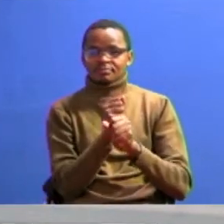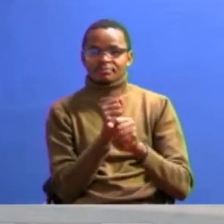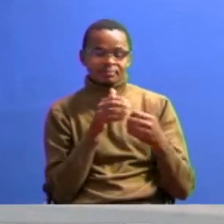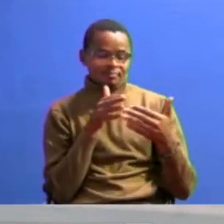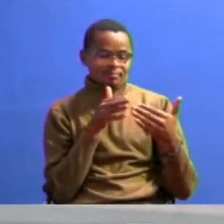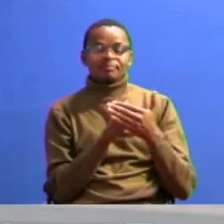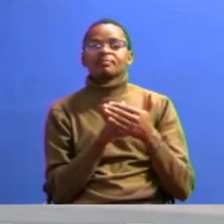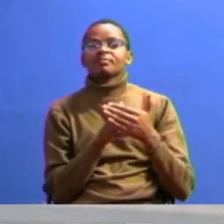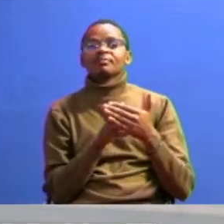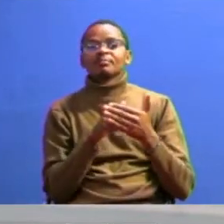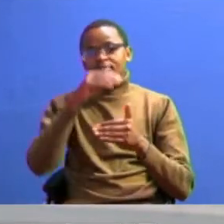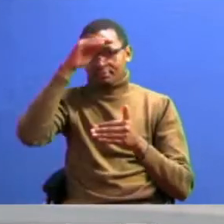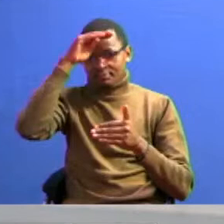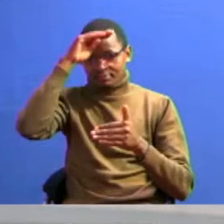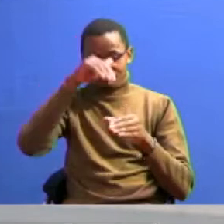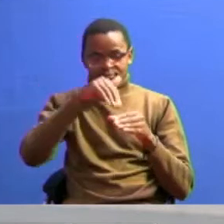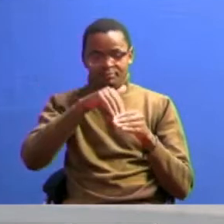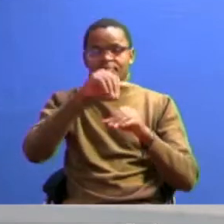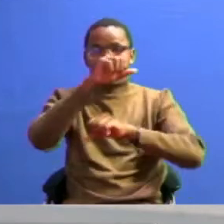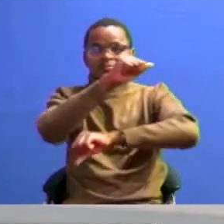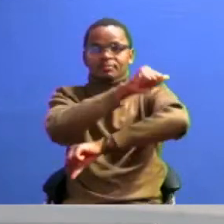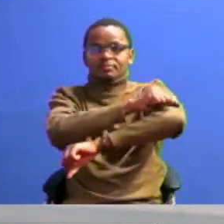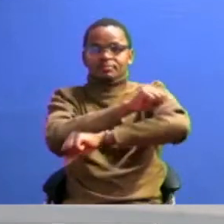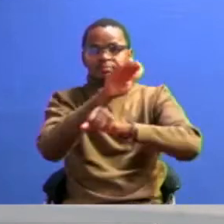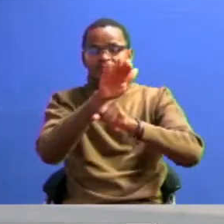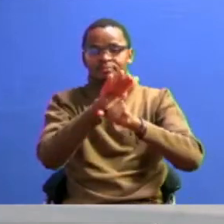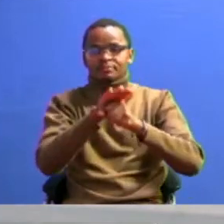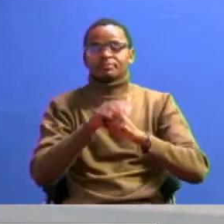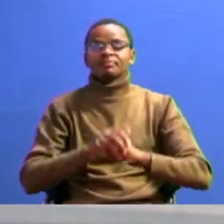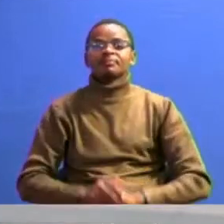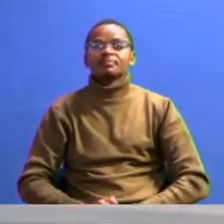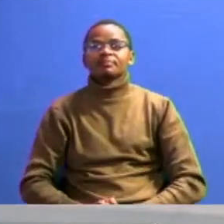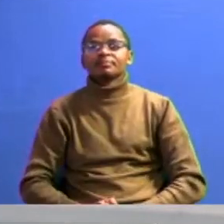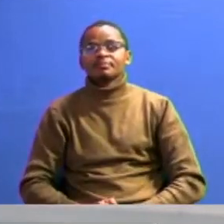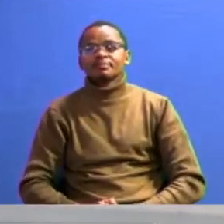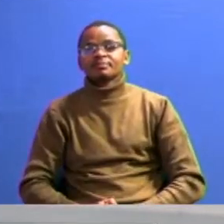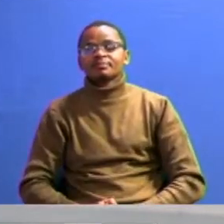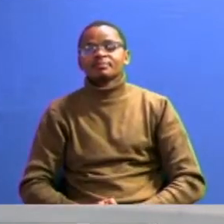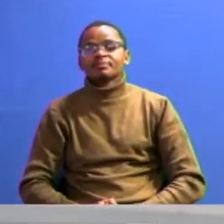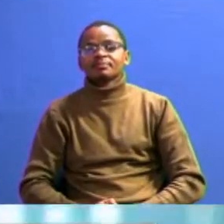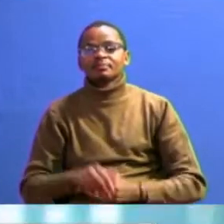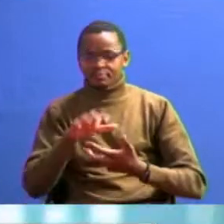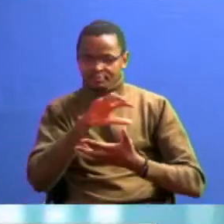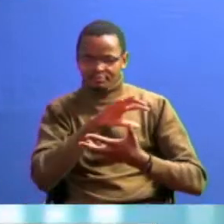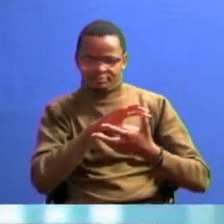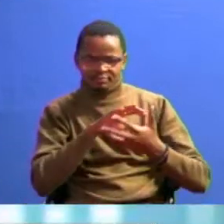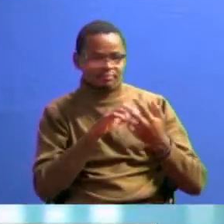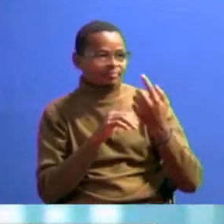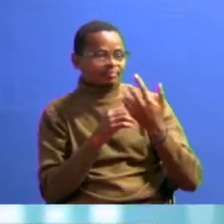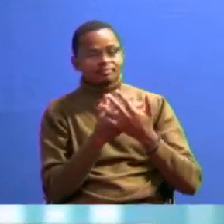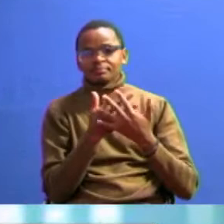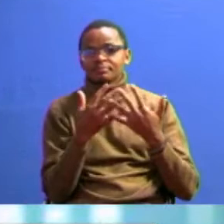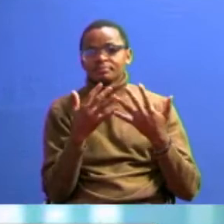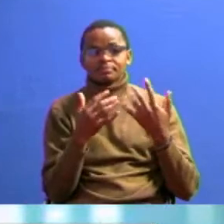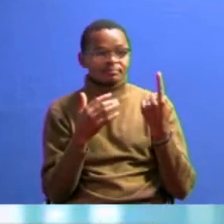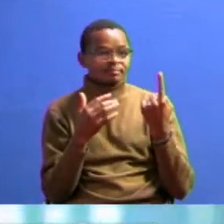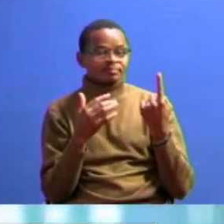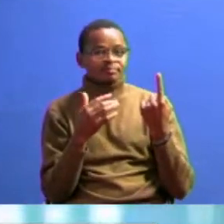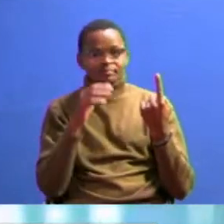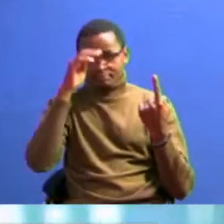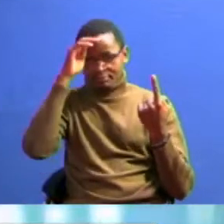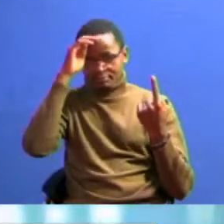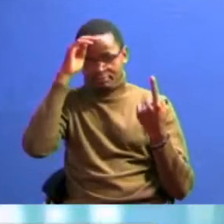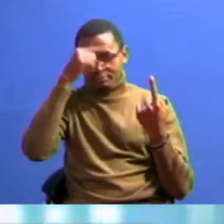these alcoholism in schools, especially? Well, I think it's a complex issue. One, because alcohol is a legal